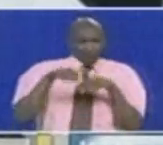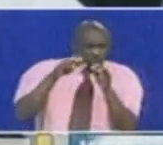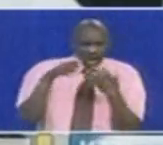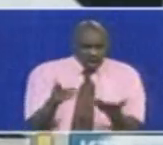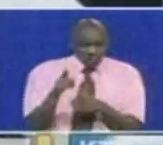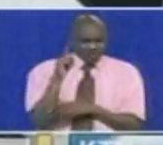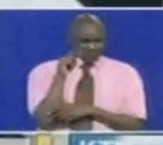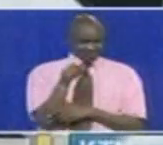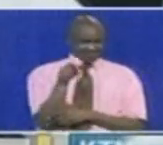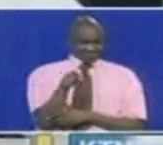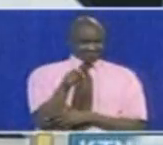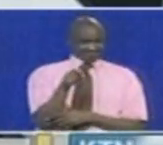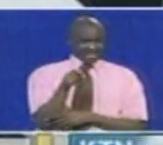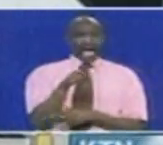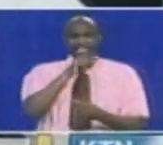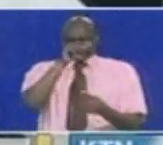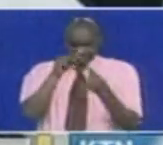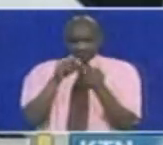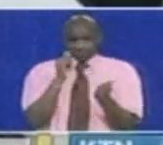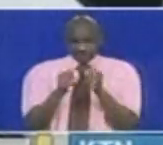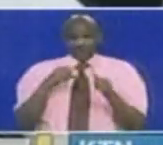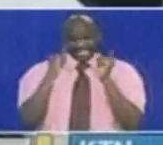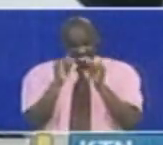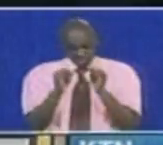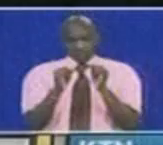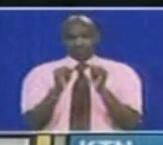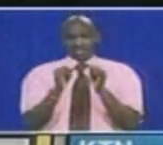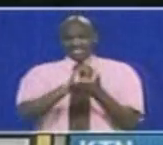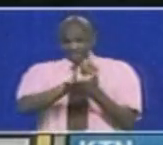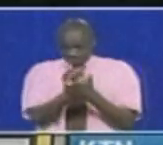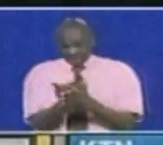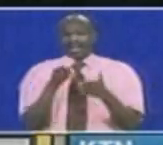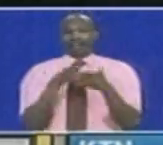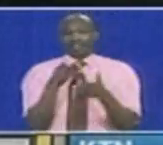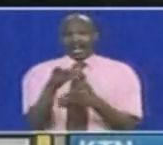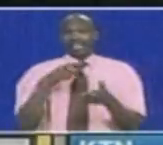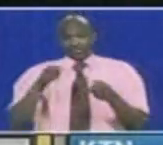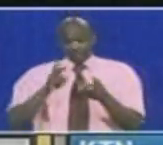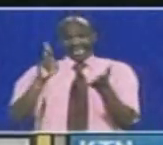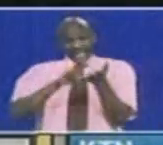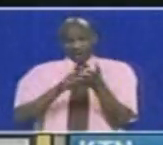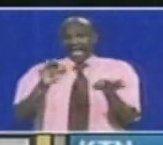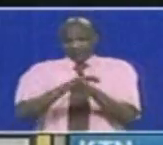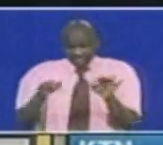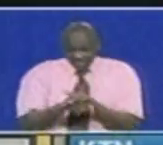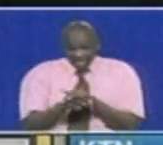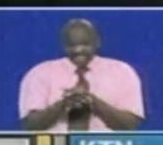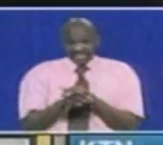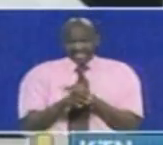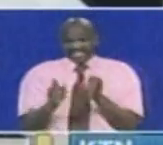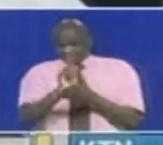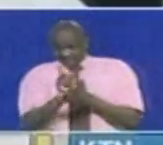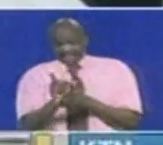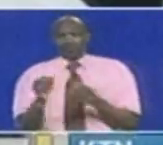in particular to the new speed governor. It records the speeds of the